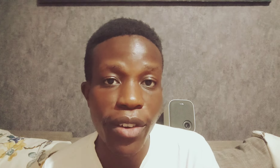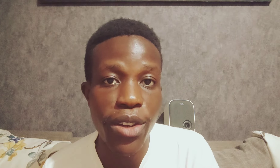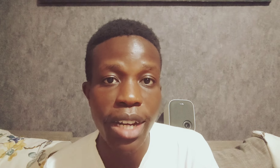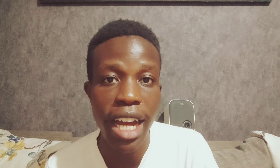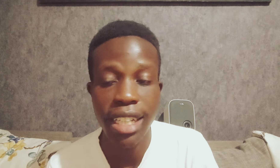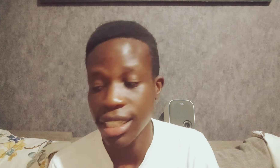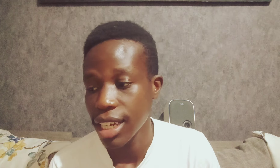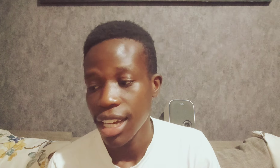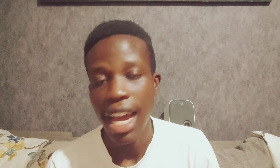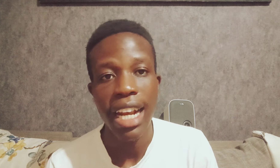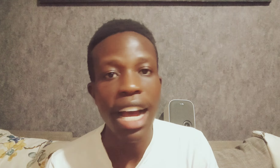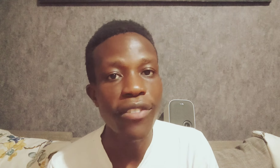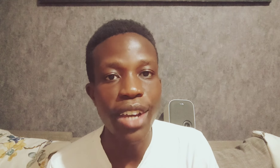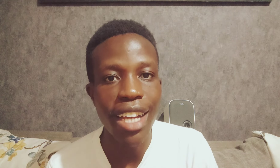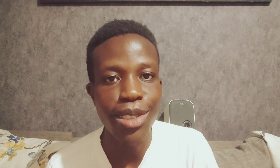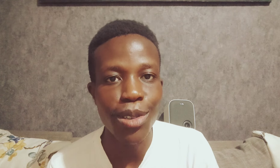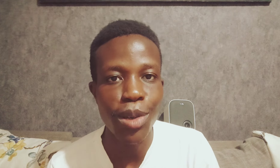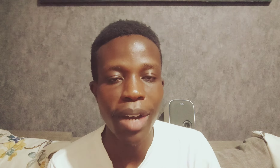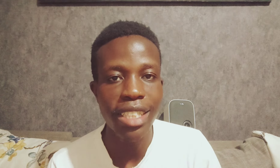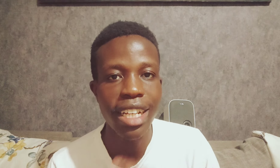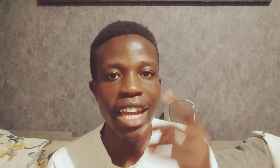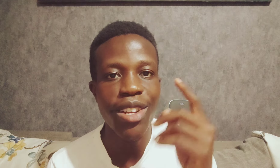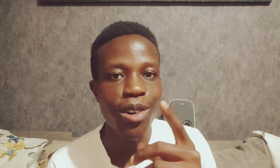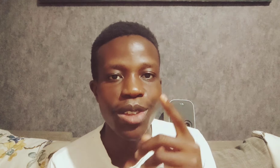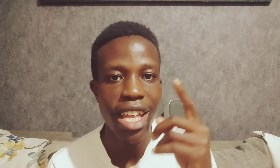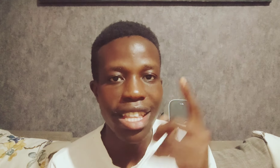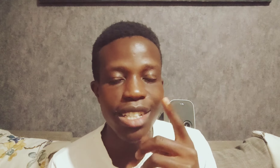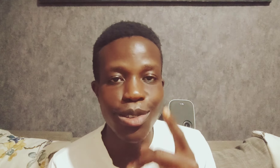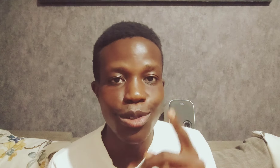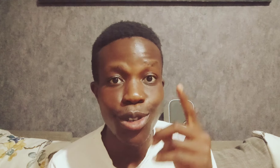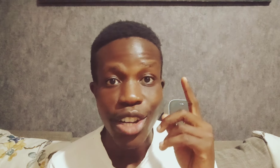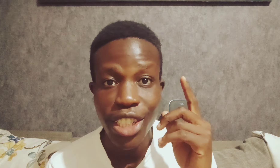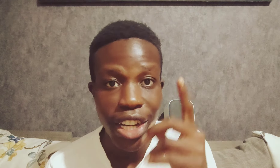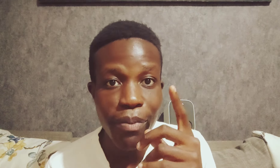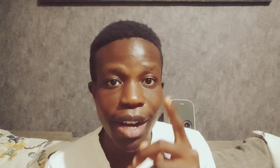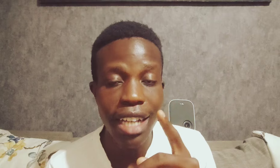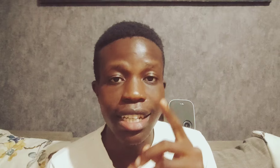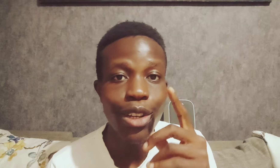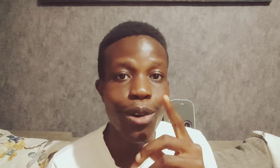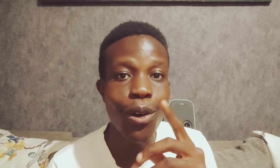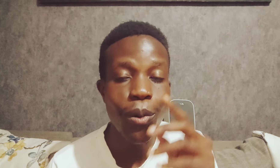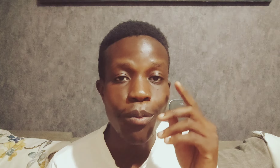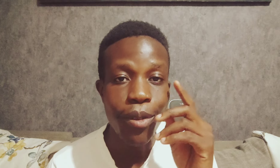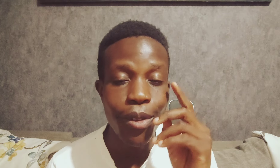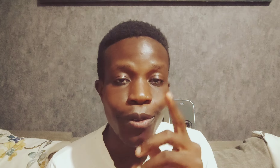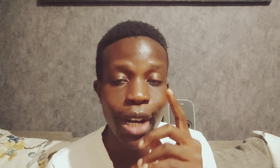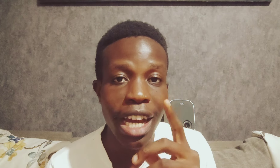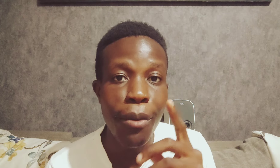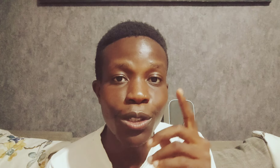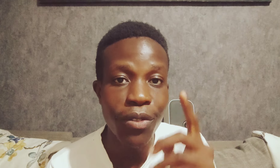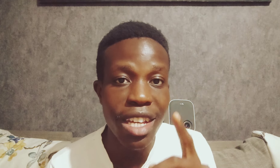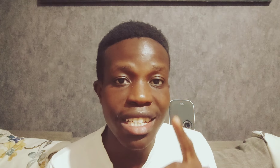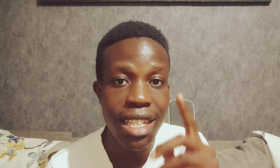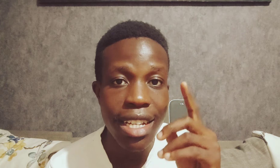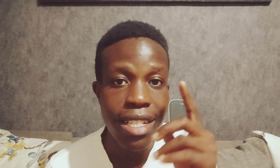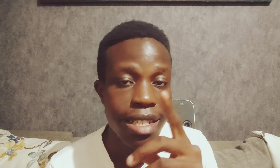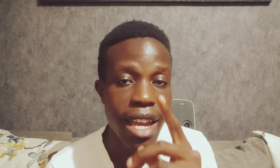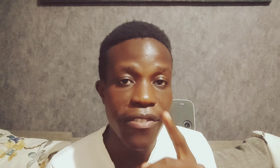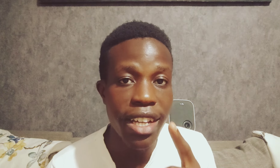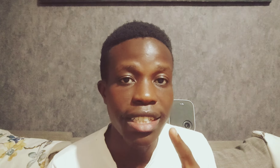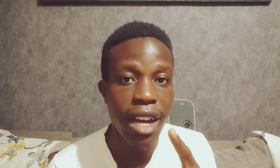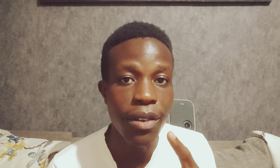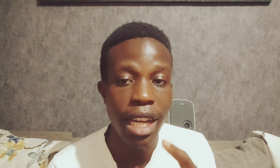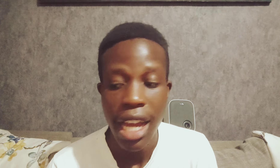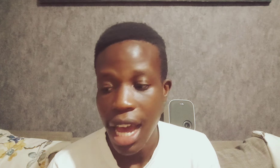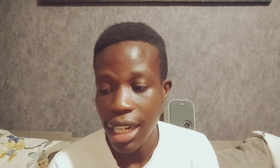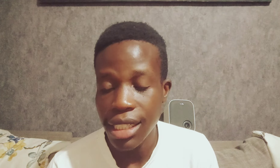be praying for you guys. I love you guys so much, and I know that these two shall pass and you all will come out of this